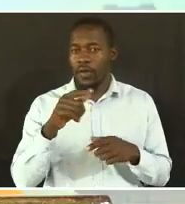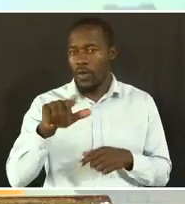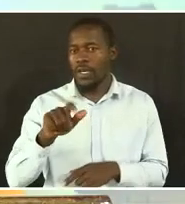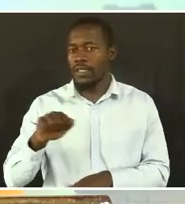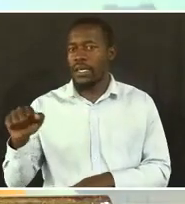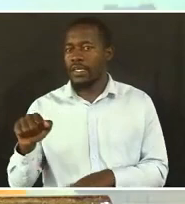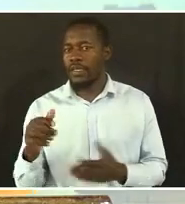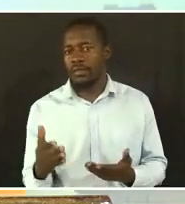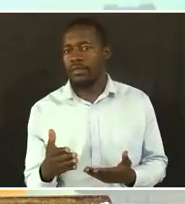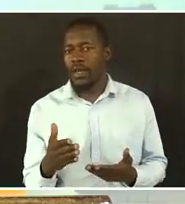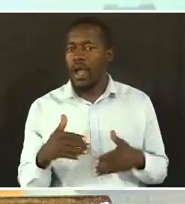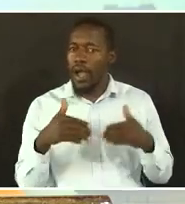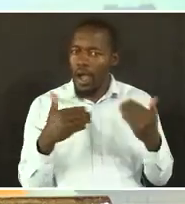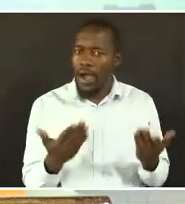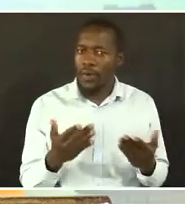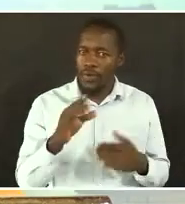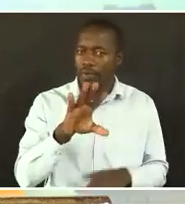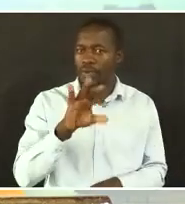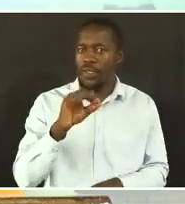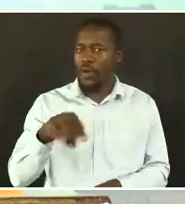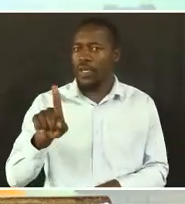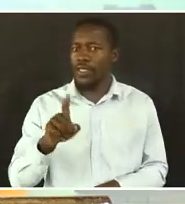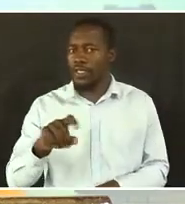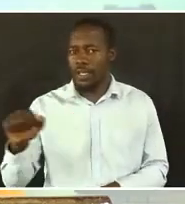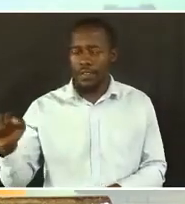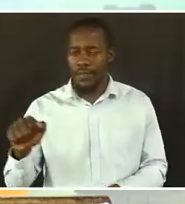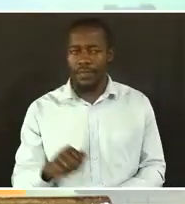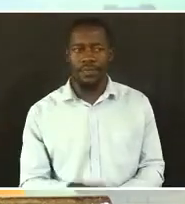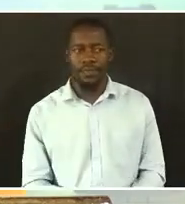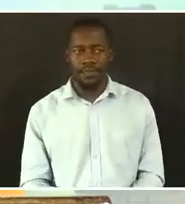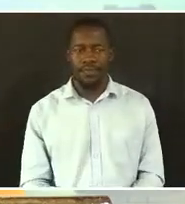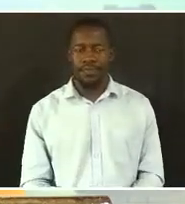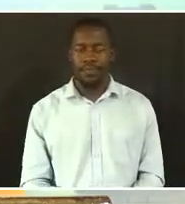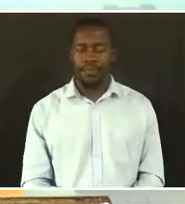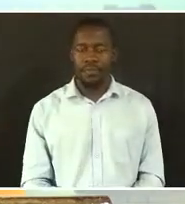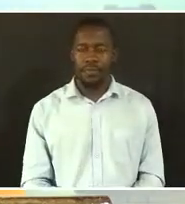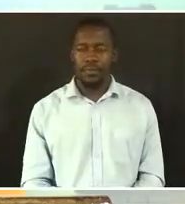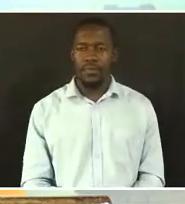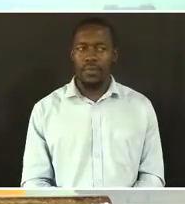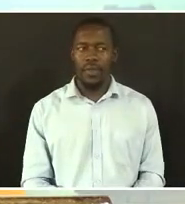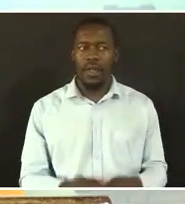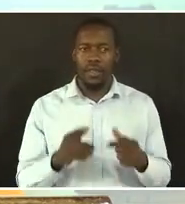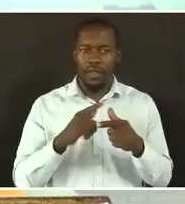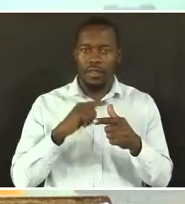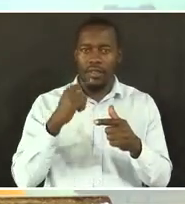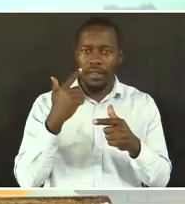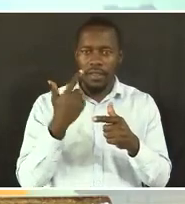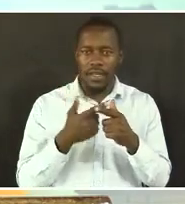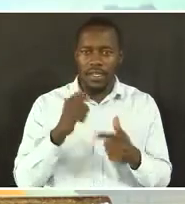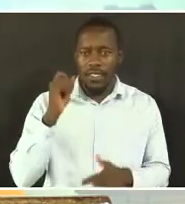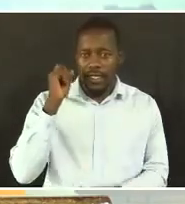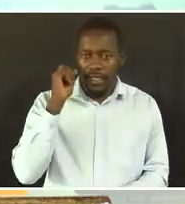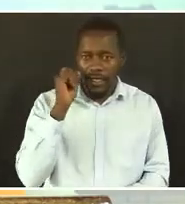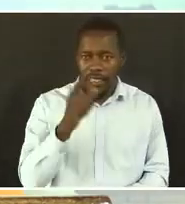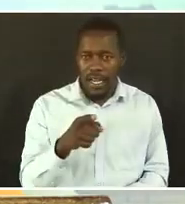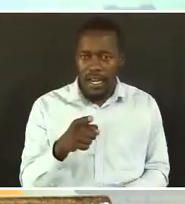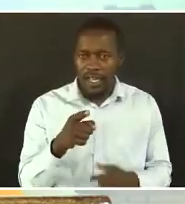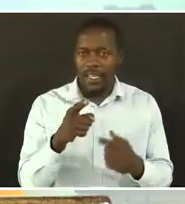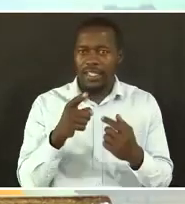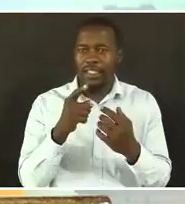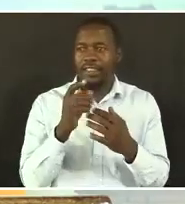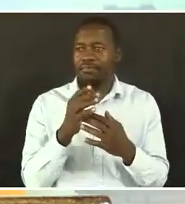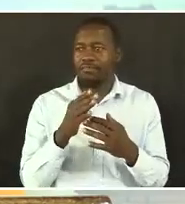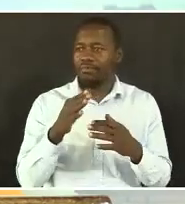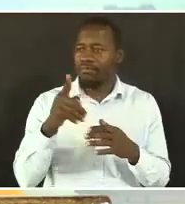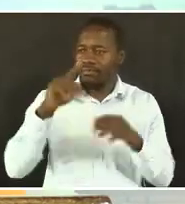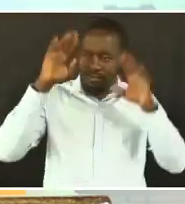How you will be separated is the sign. Now listen to this. And he shall divide the sheep from the goat. How many of you are